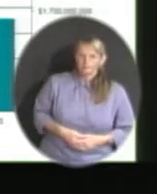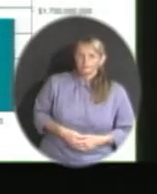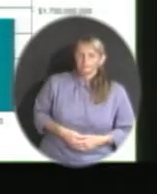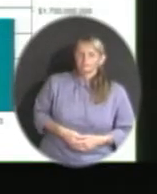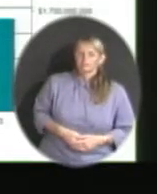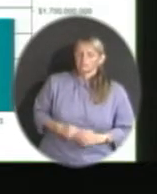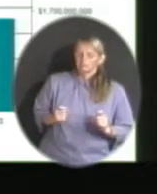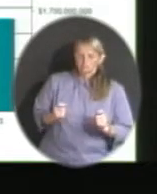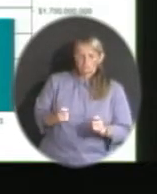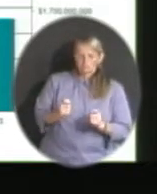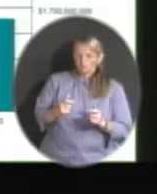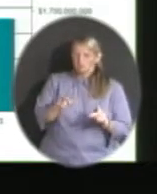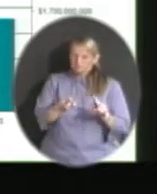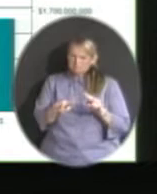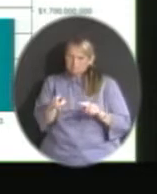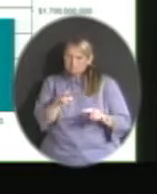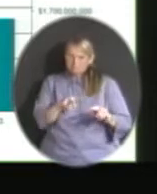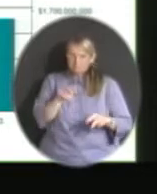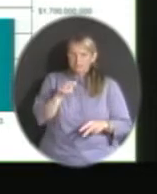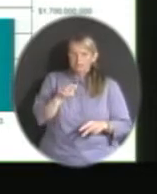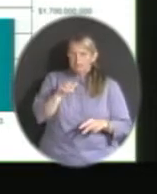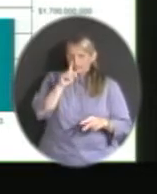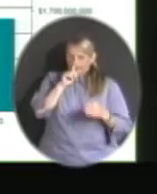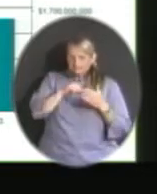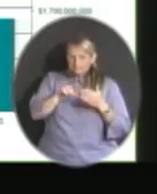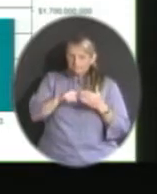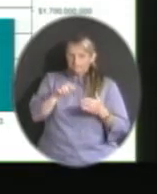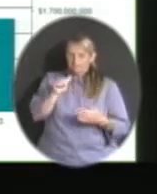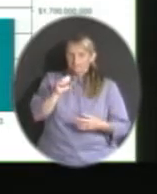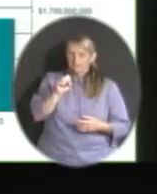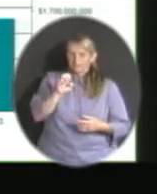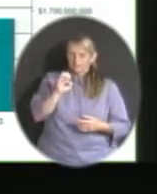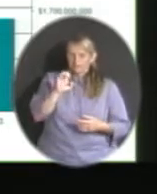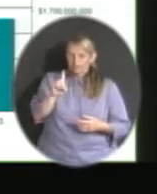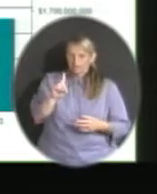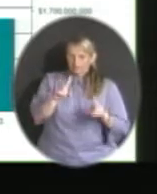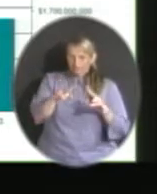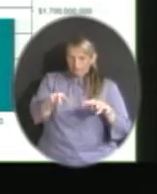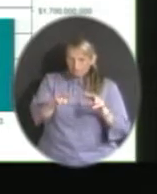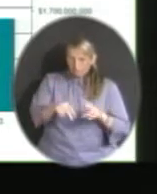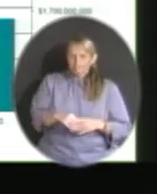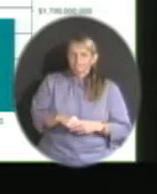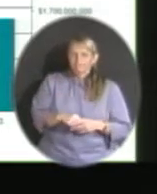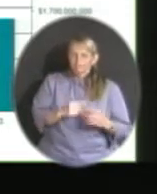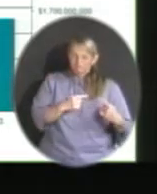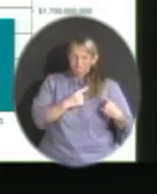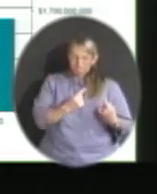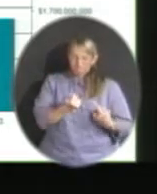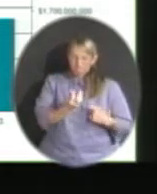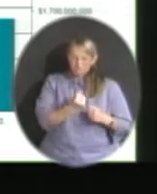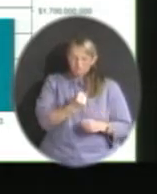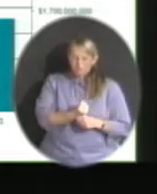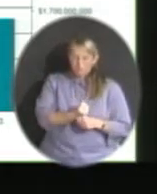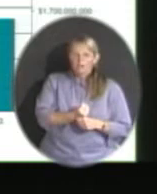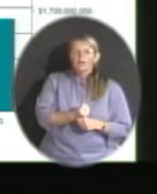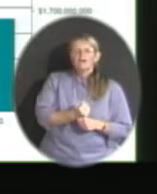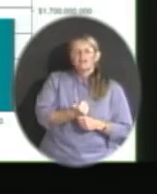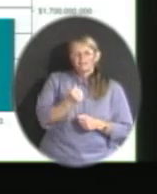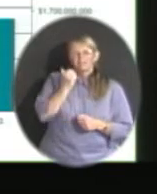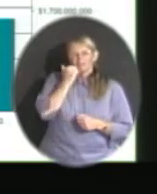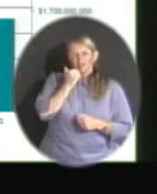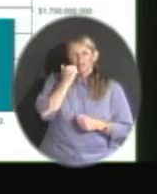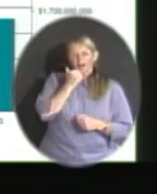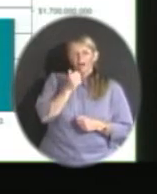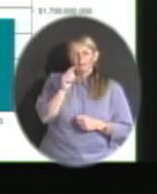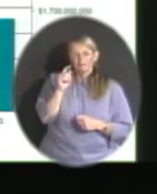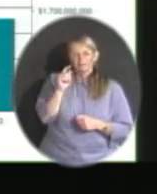Just a quick look at our assessed valuation over the last several years. It's become a bit of a common theme. Our enrollment is the red line.